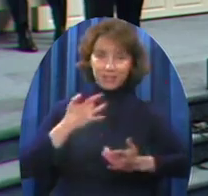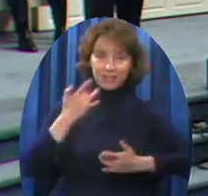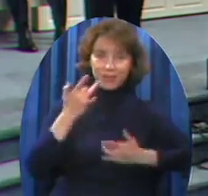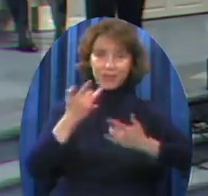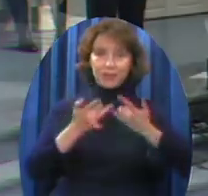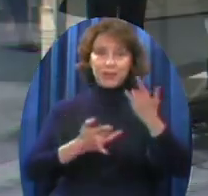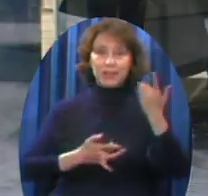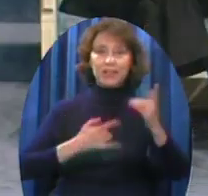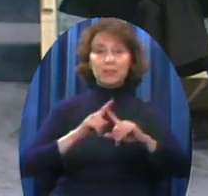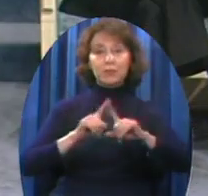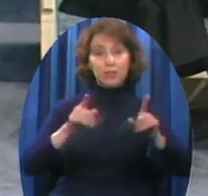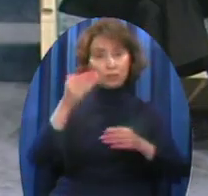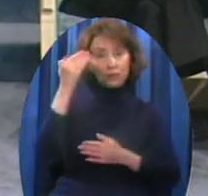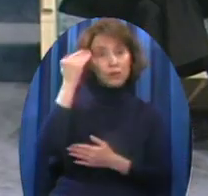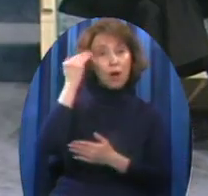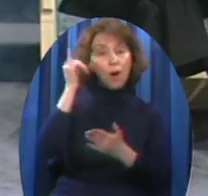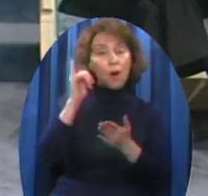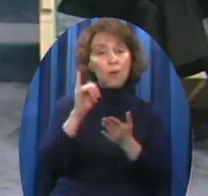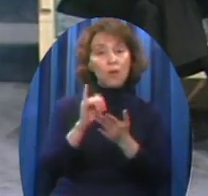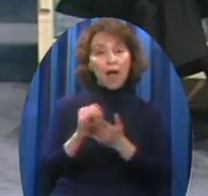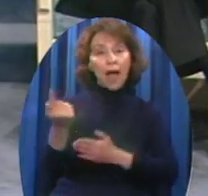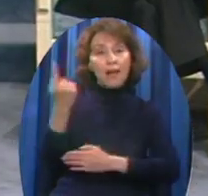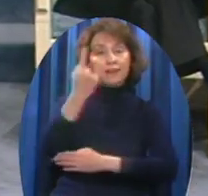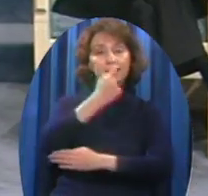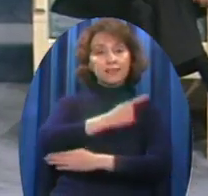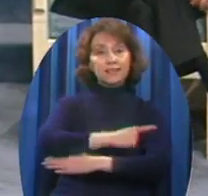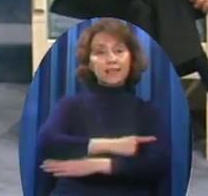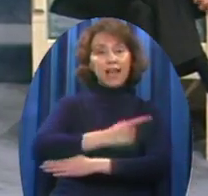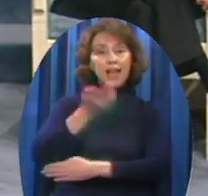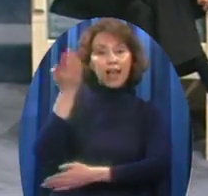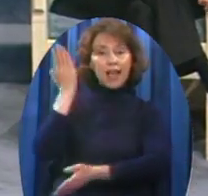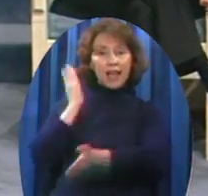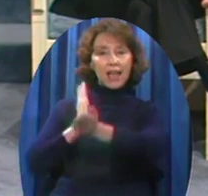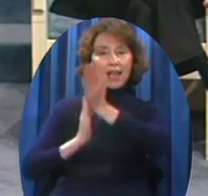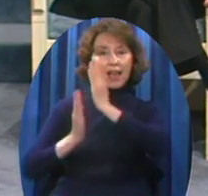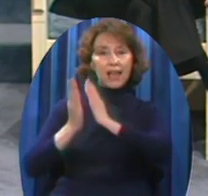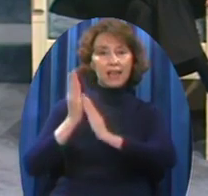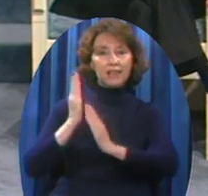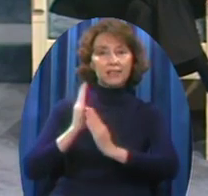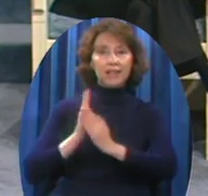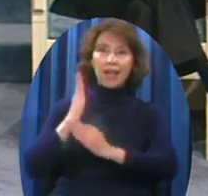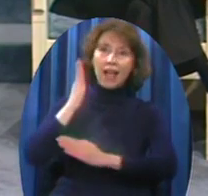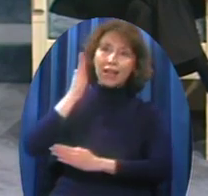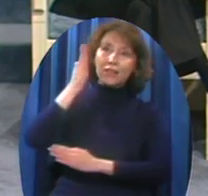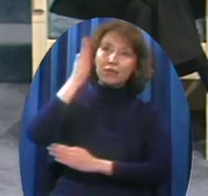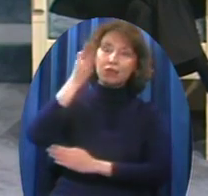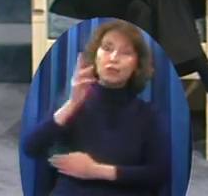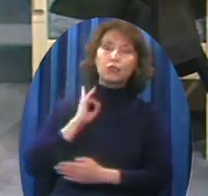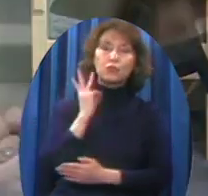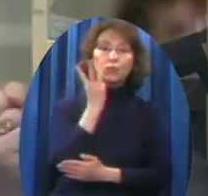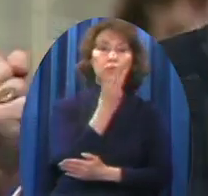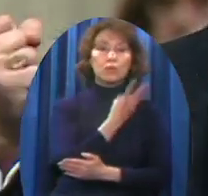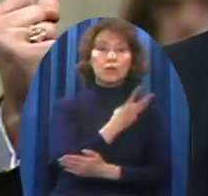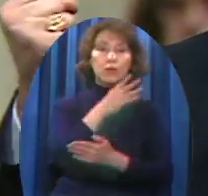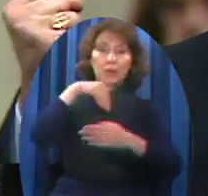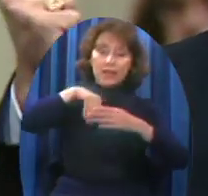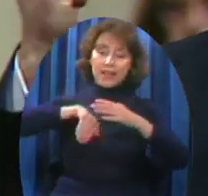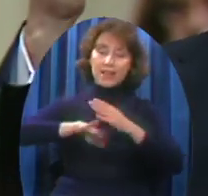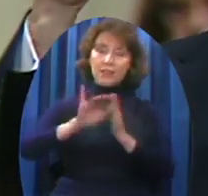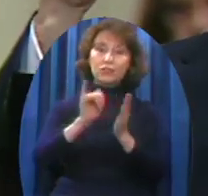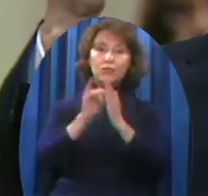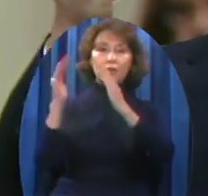thrills. Do you know that Day of Days? But at last we enter that holy city. Oh, yes, that city where